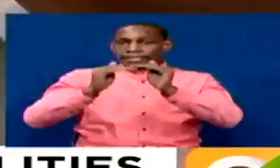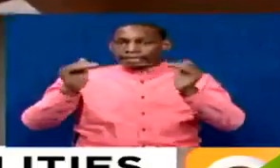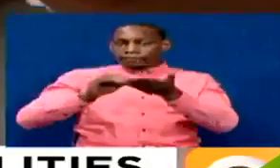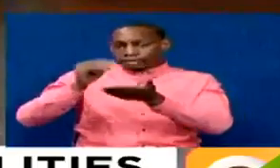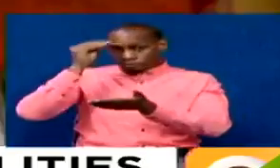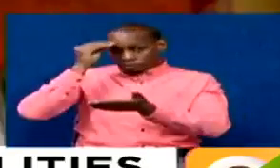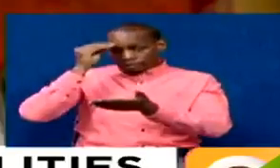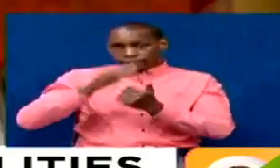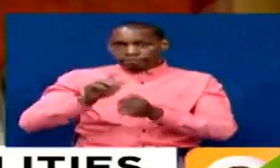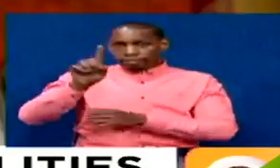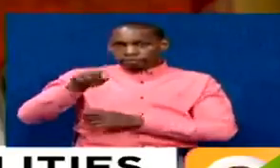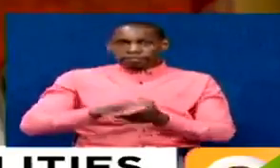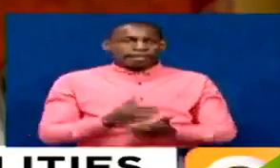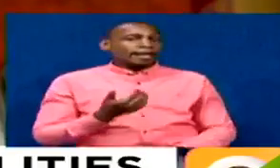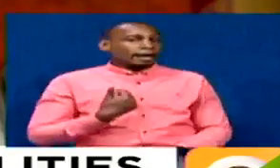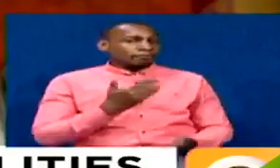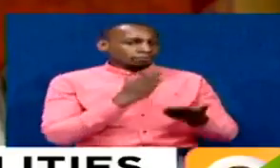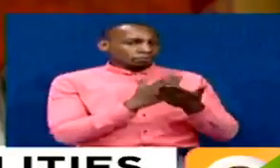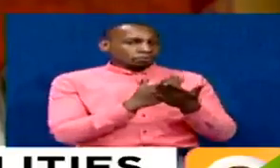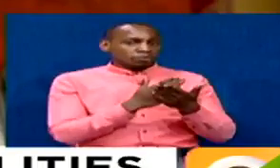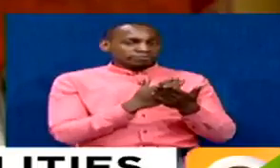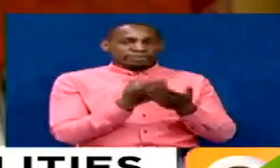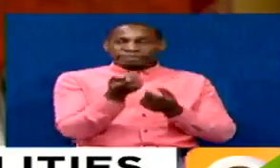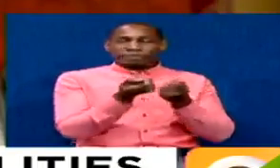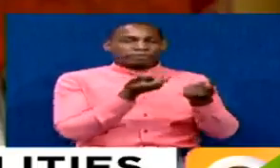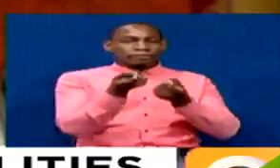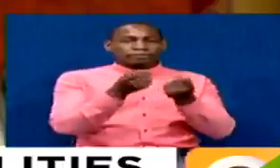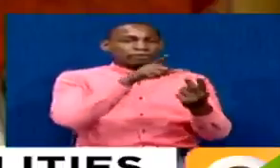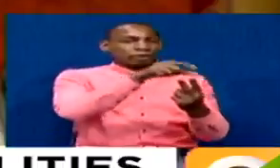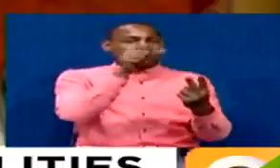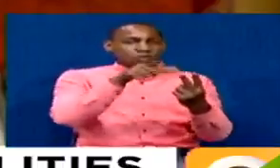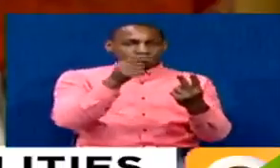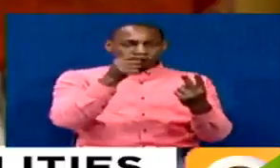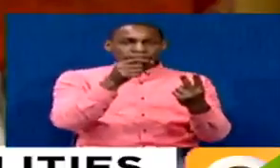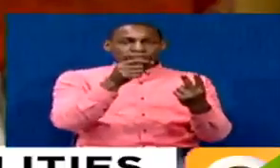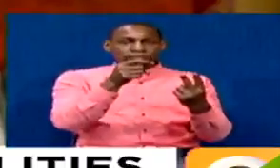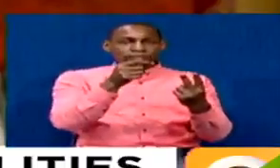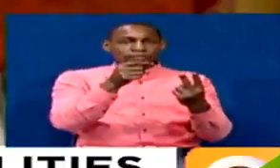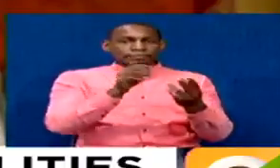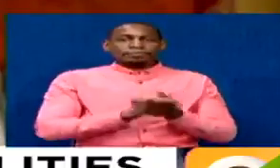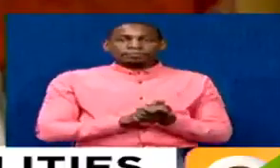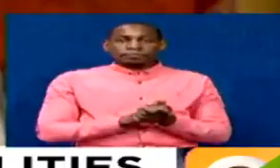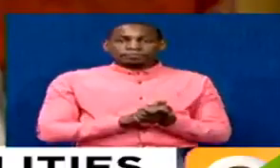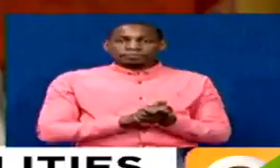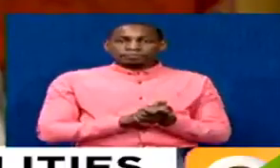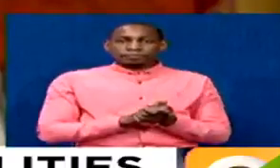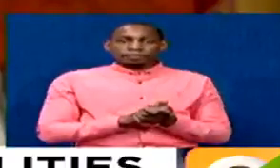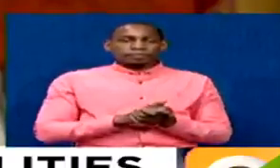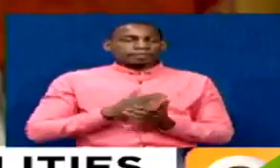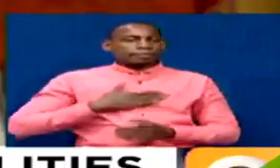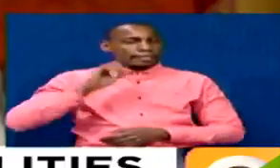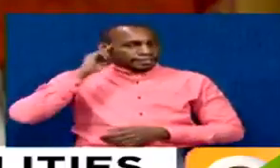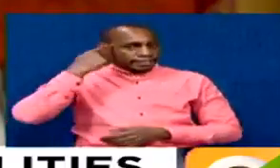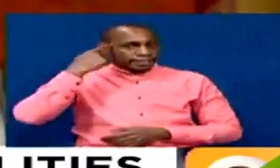level? We have, of course, very limited options available, and I